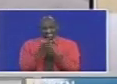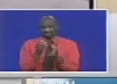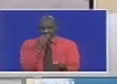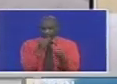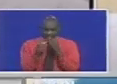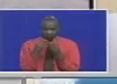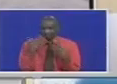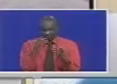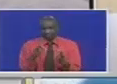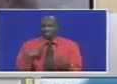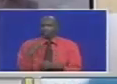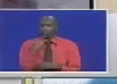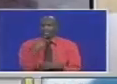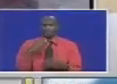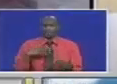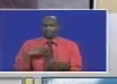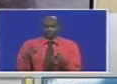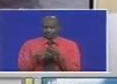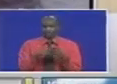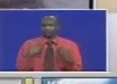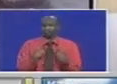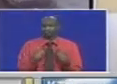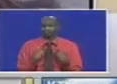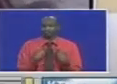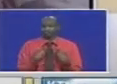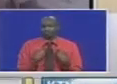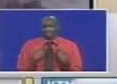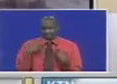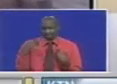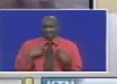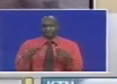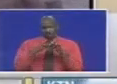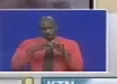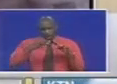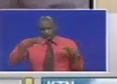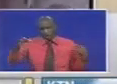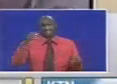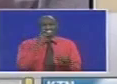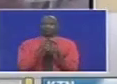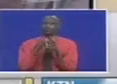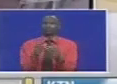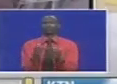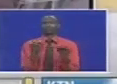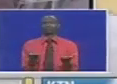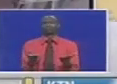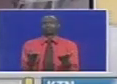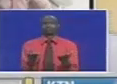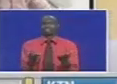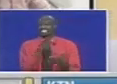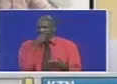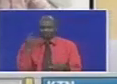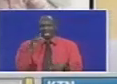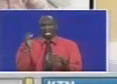to Turkana people, we also put in place viable long-term solutions to make sure drought does not